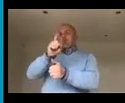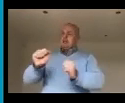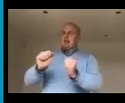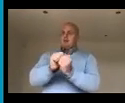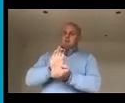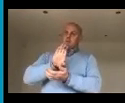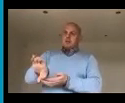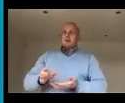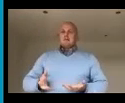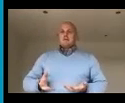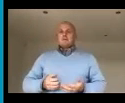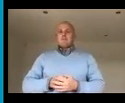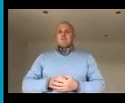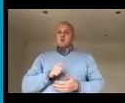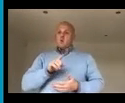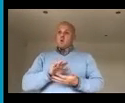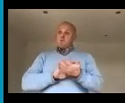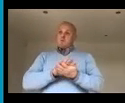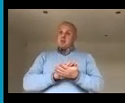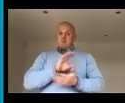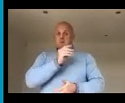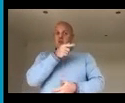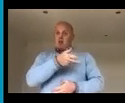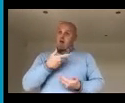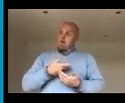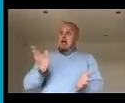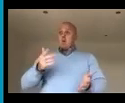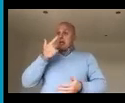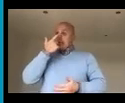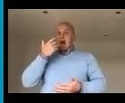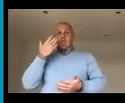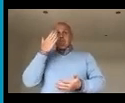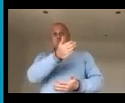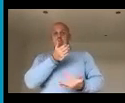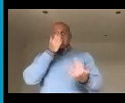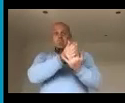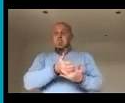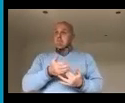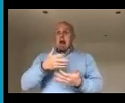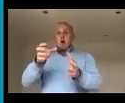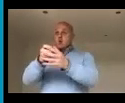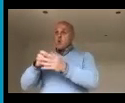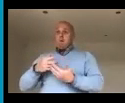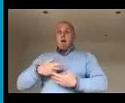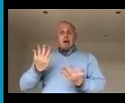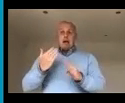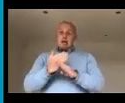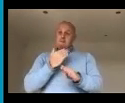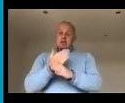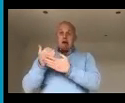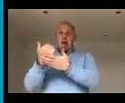So the fund is open to anybody, any kind of group doing any kind of activity that's helping